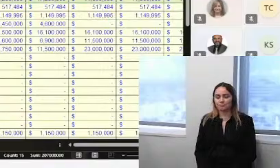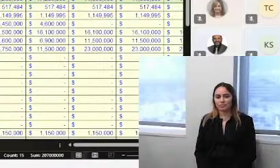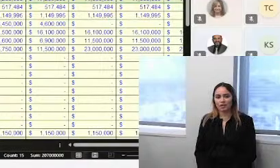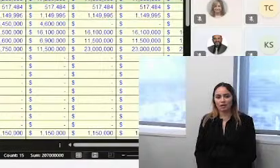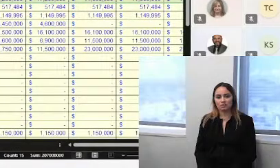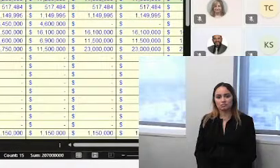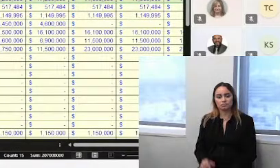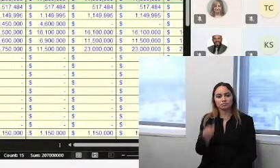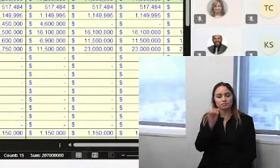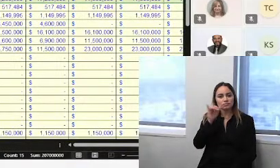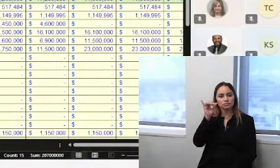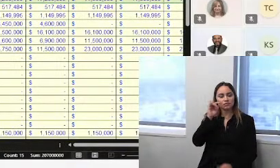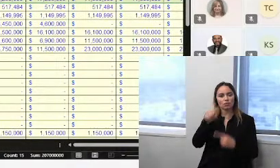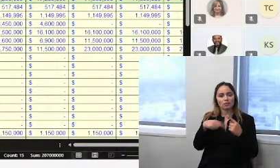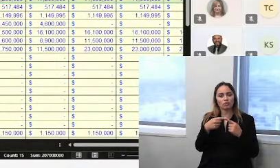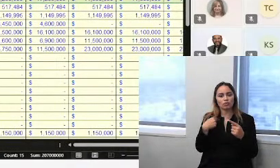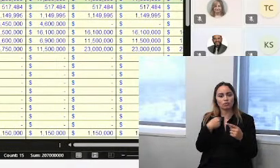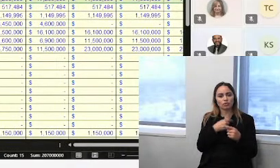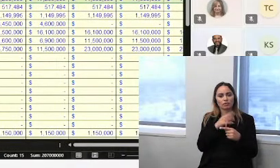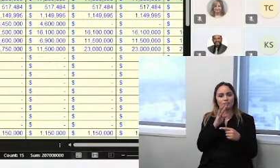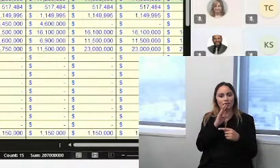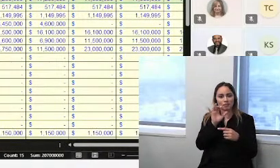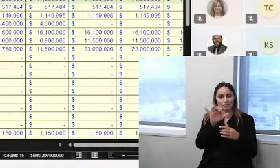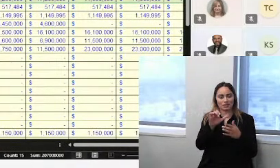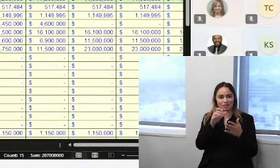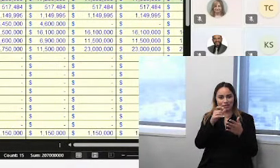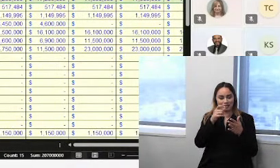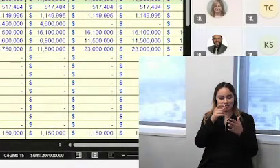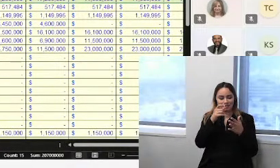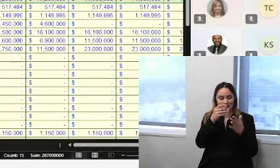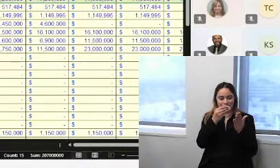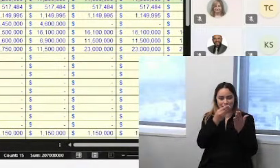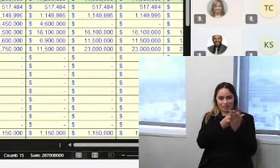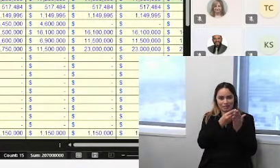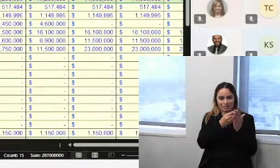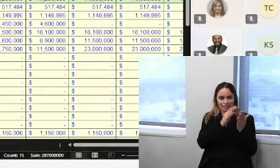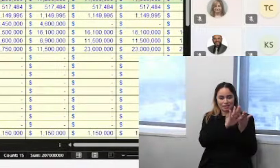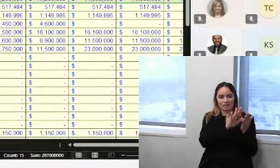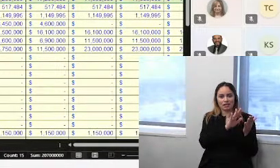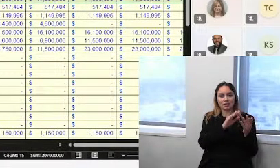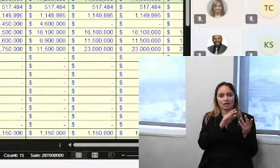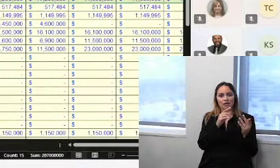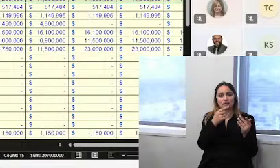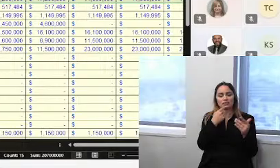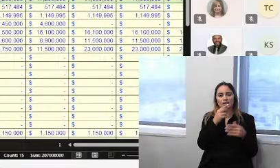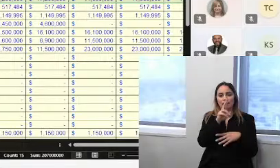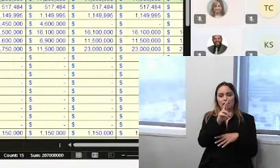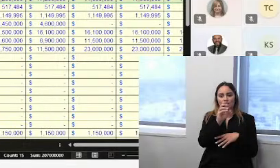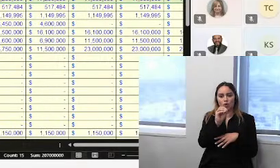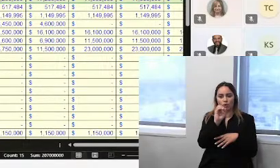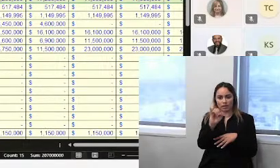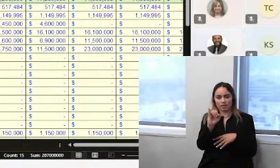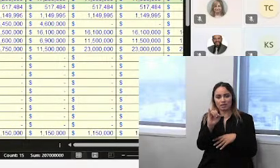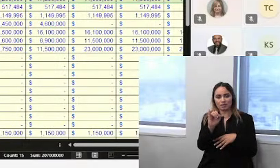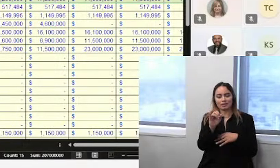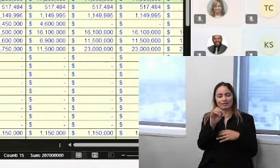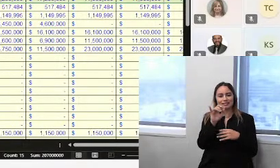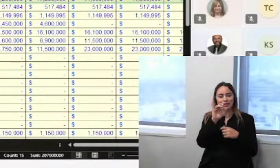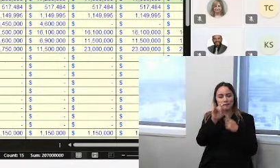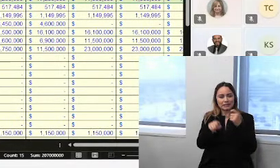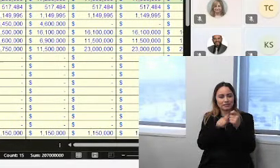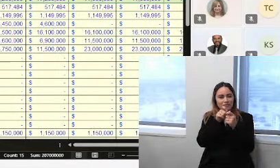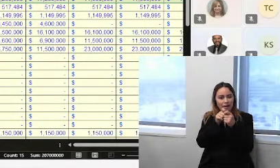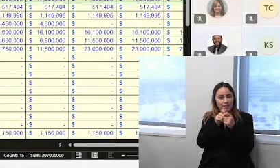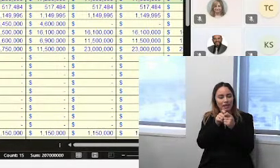were talking about that number, you mentioned that there's an ROI that specifically says the breakdown of